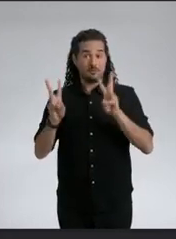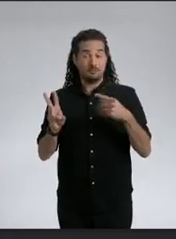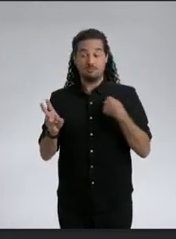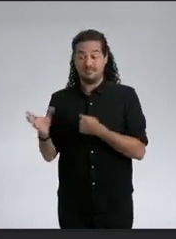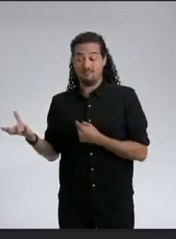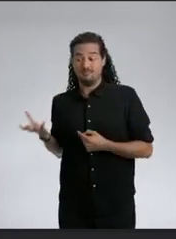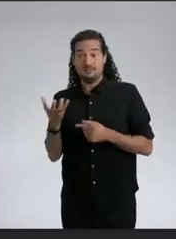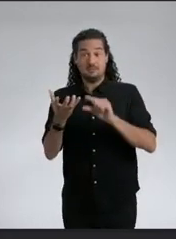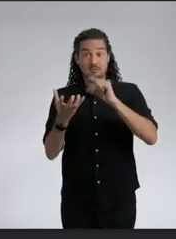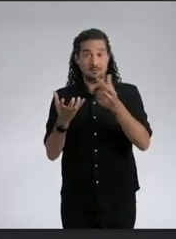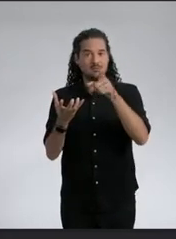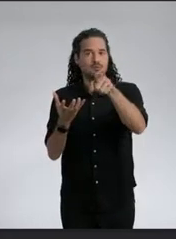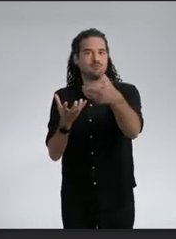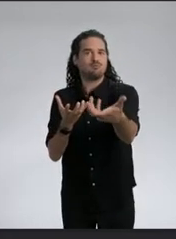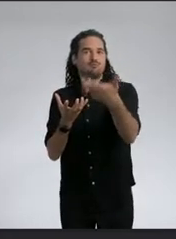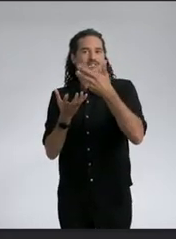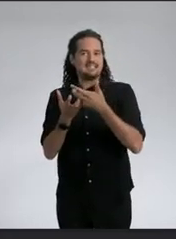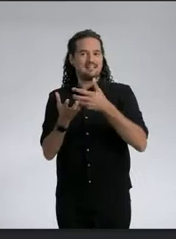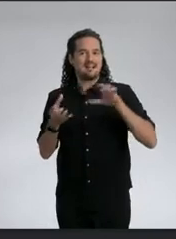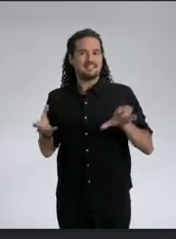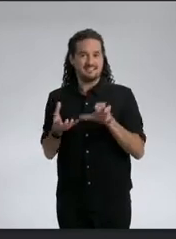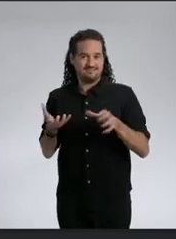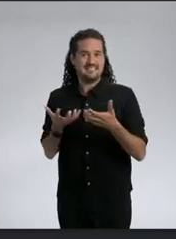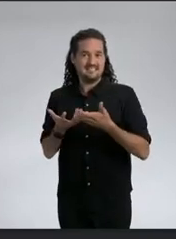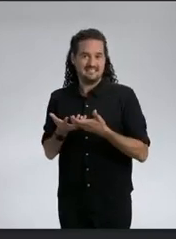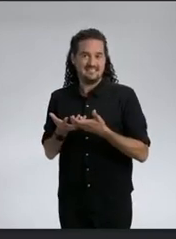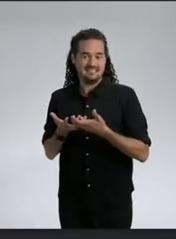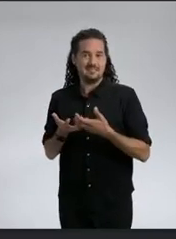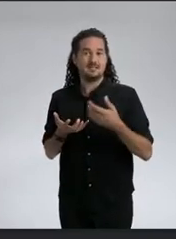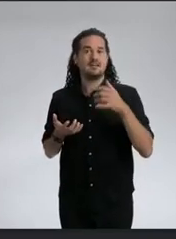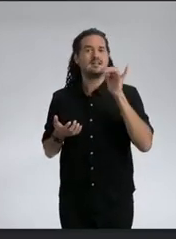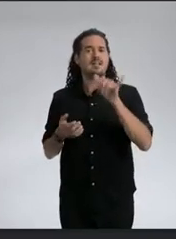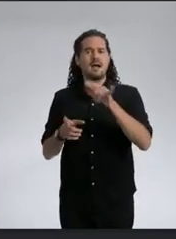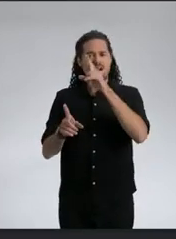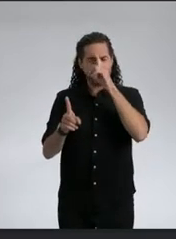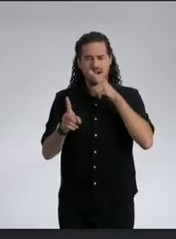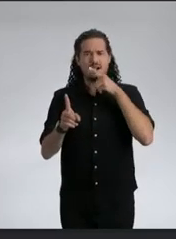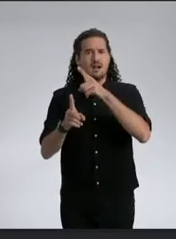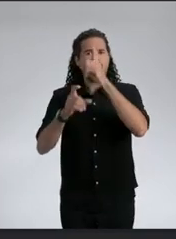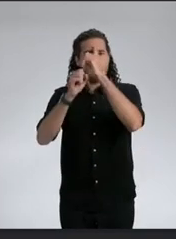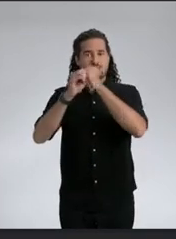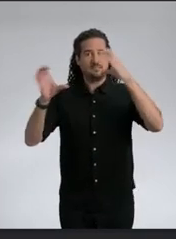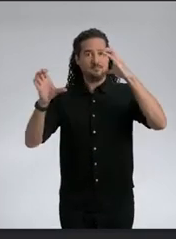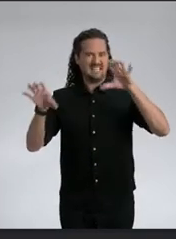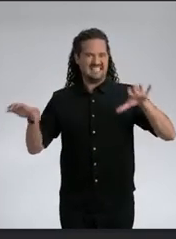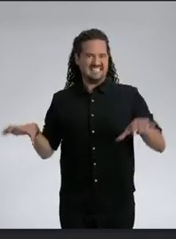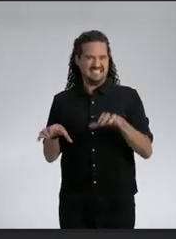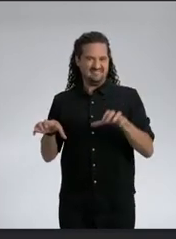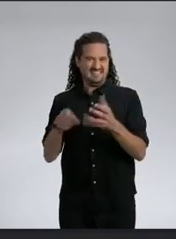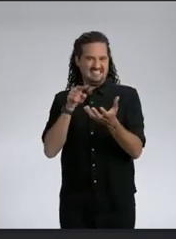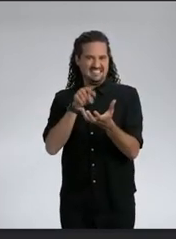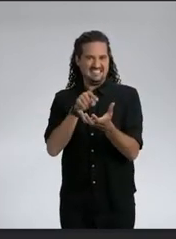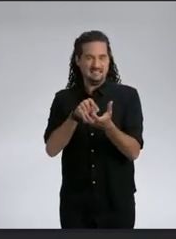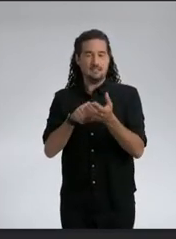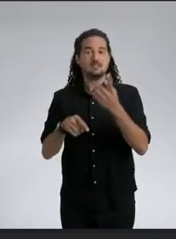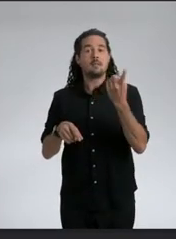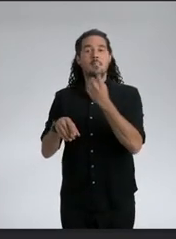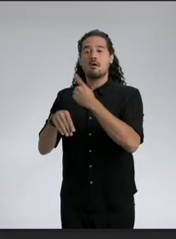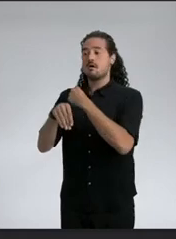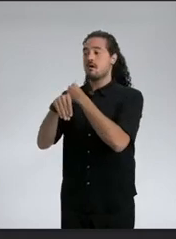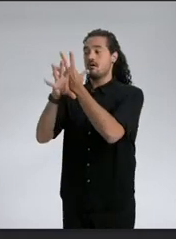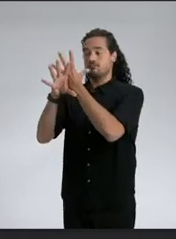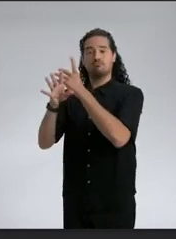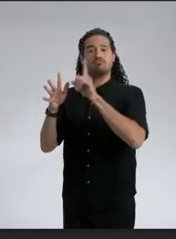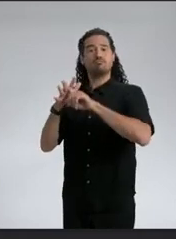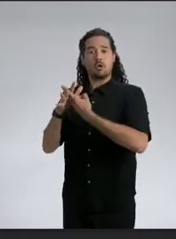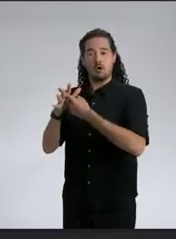the activities. And it all comes down to this concept of activities. When someone in a FaceTime call starts an activity,